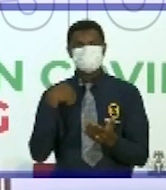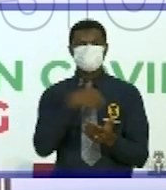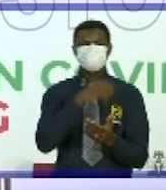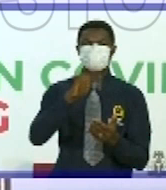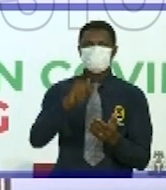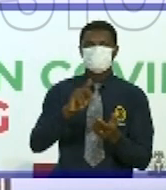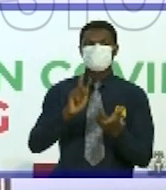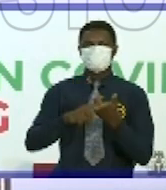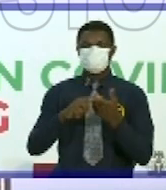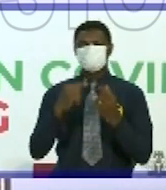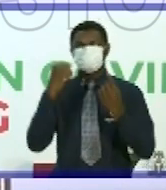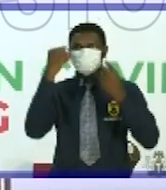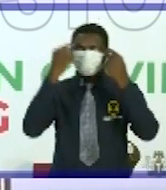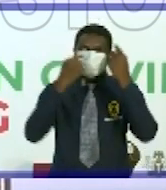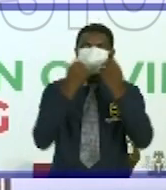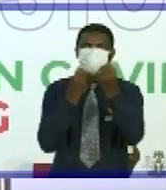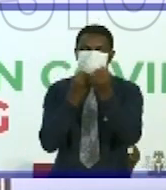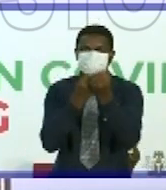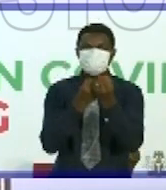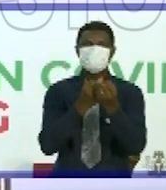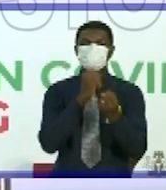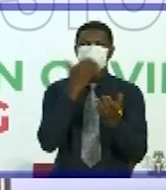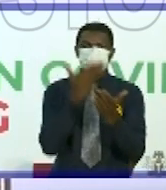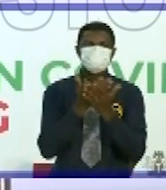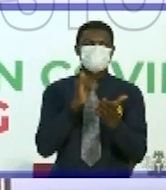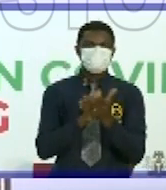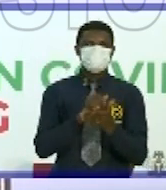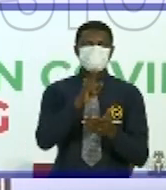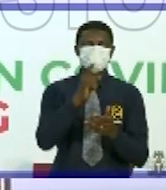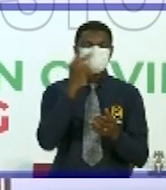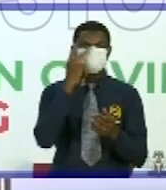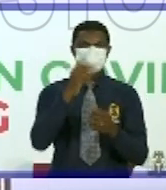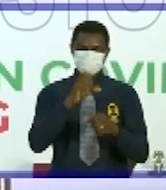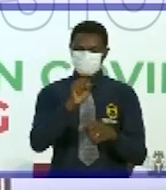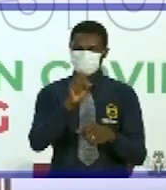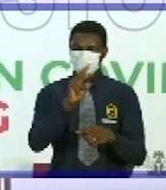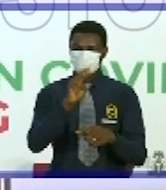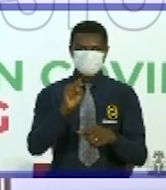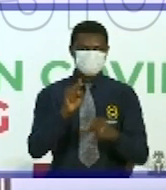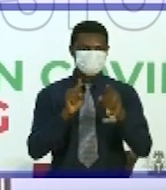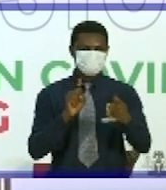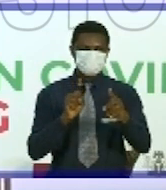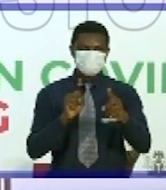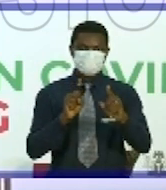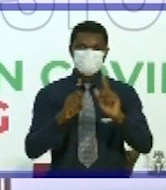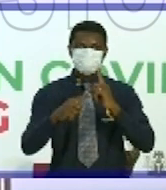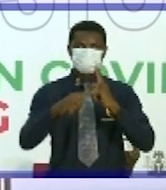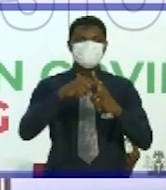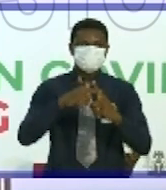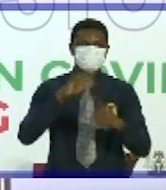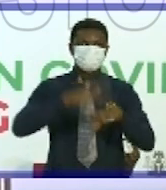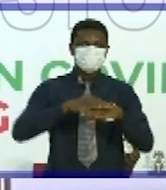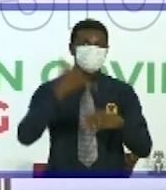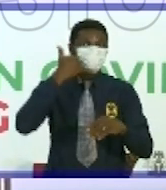psychosocial support. It's not good for you to get a report that you're positive on SMS. That's not polite at all.